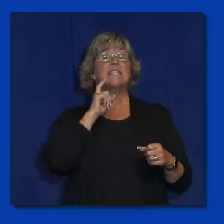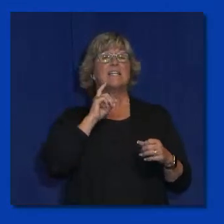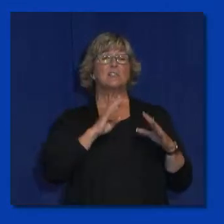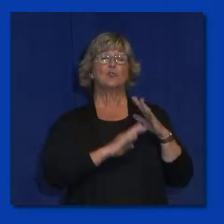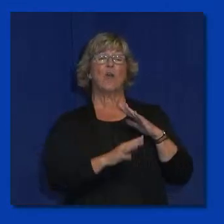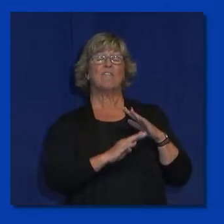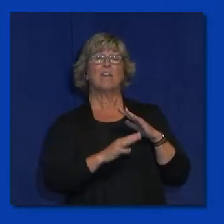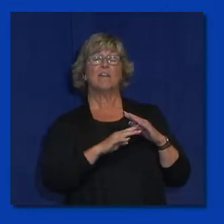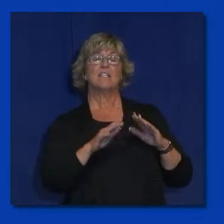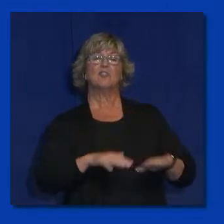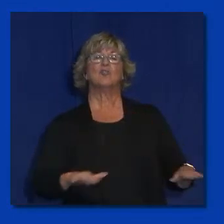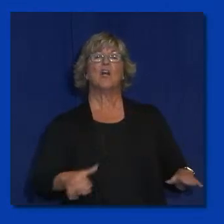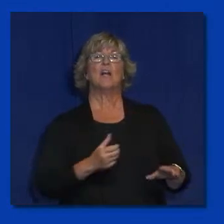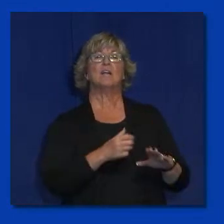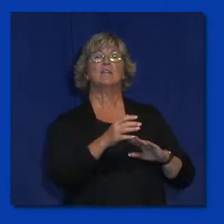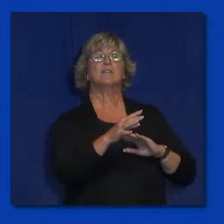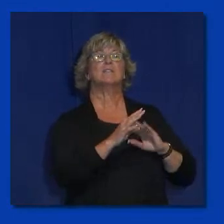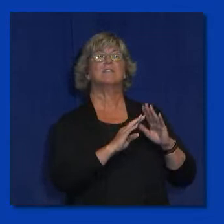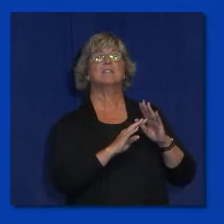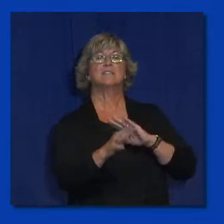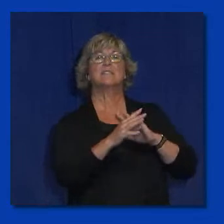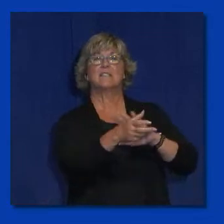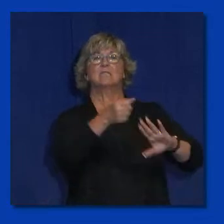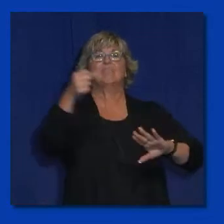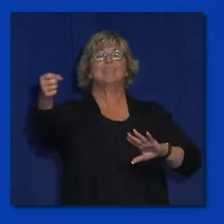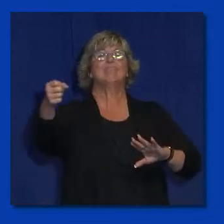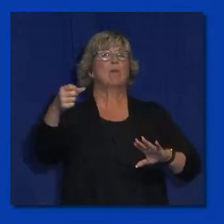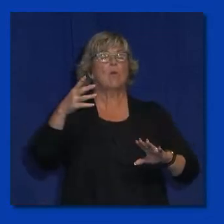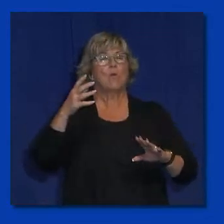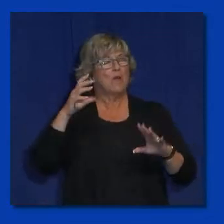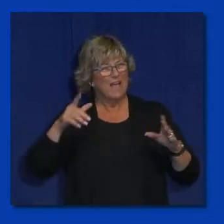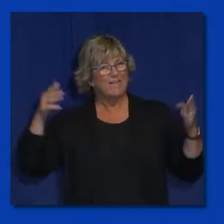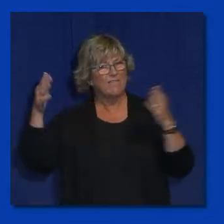trafficking. We have to do more in this space.